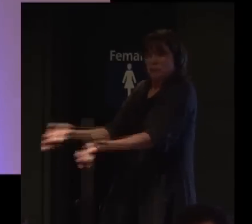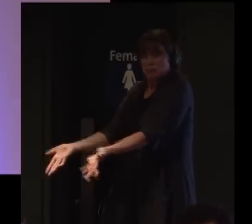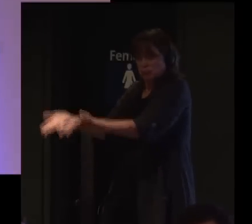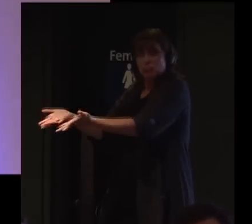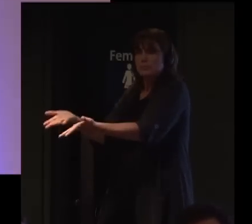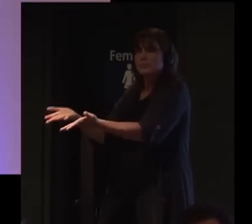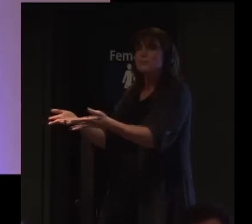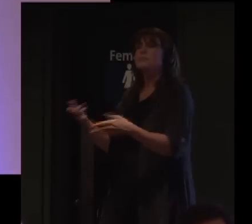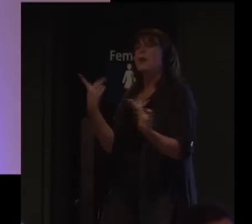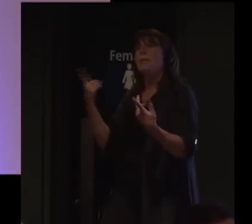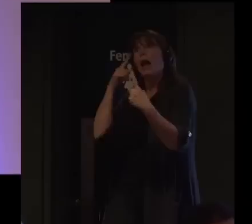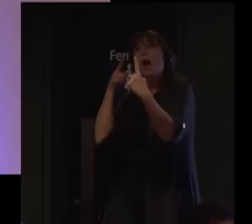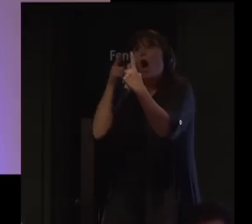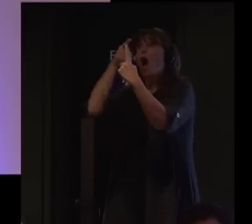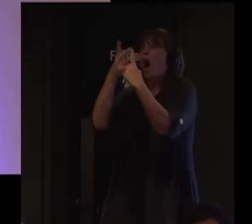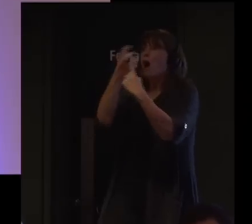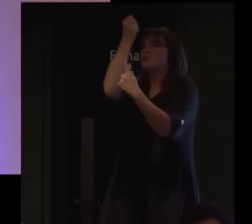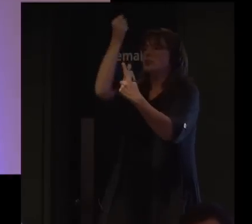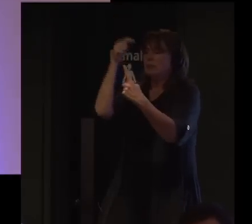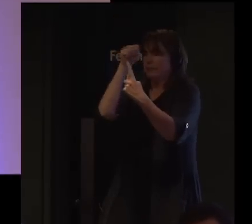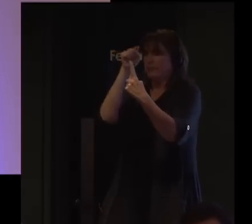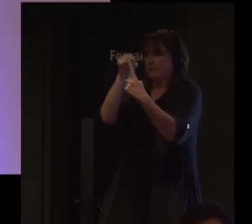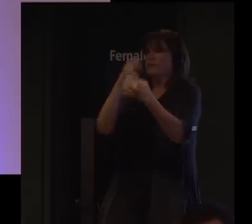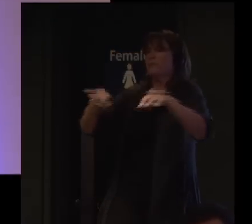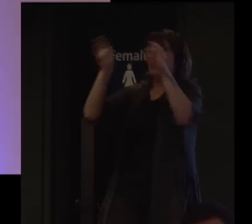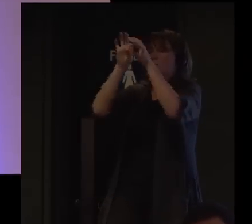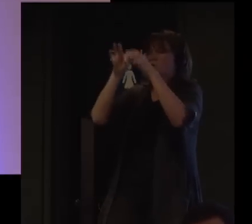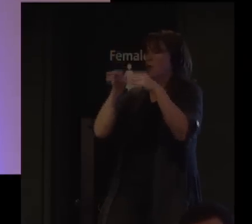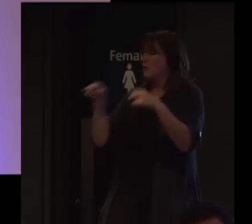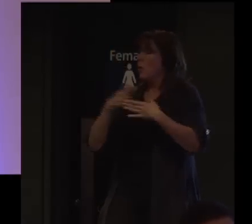is the objective which is important. The objective is that,